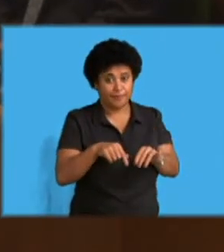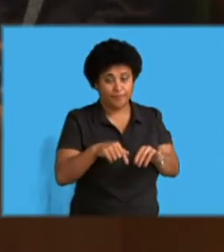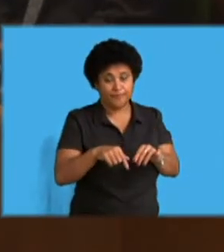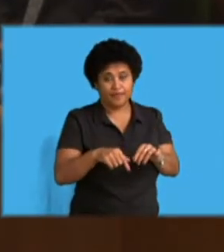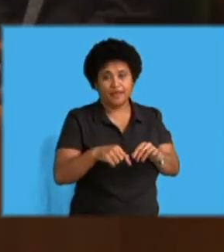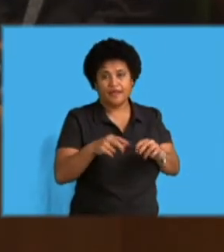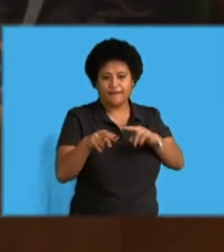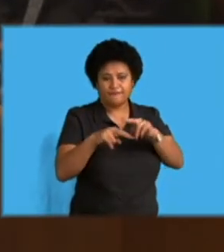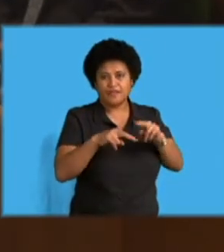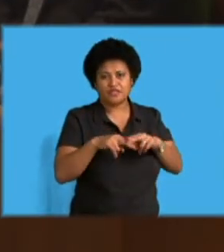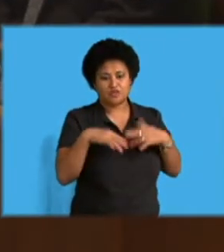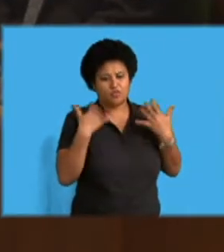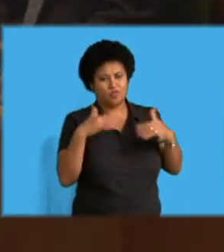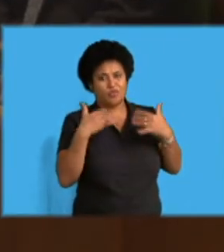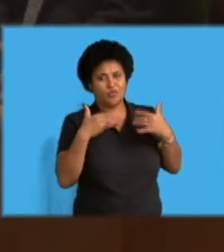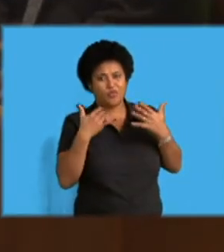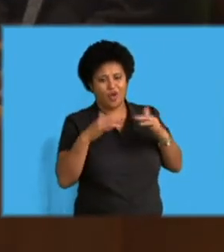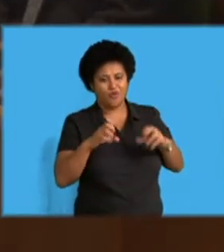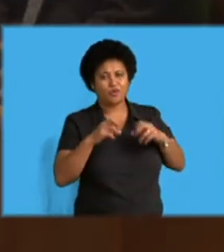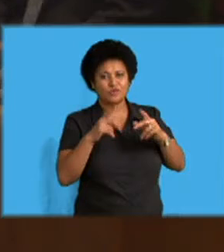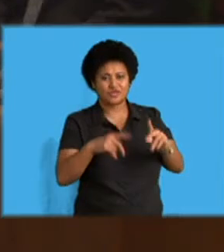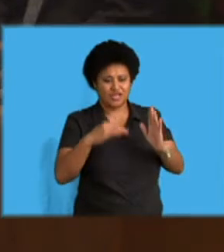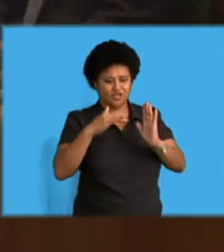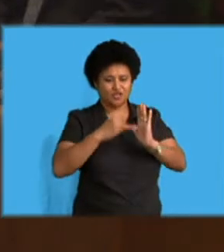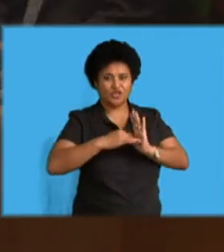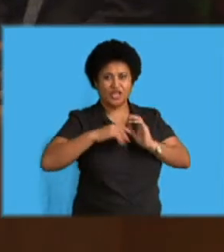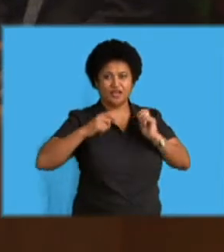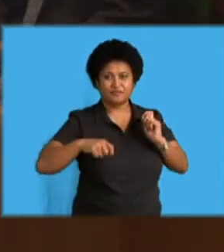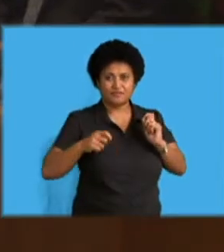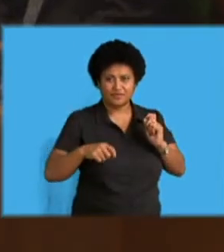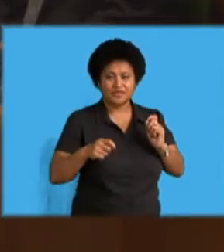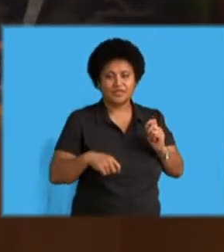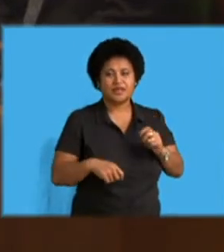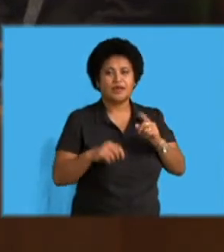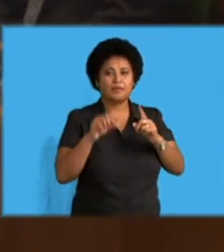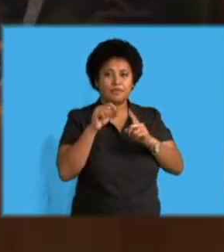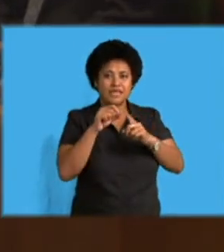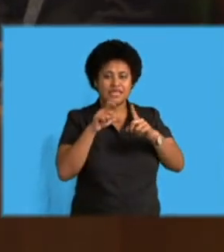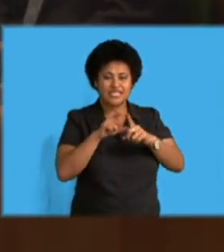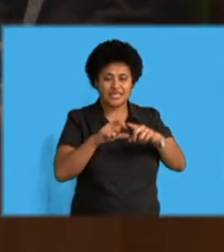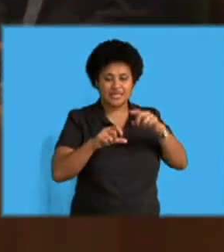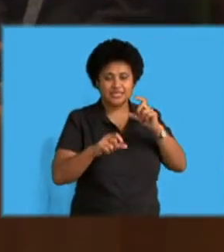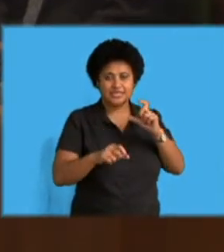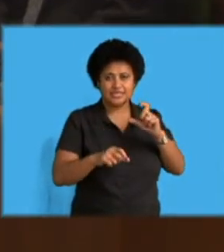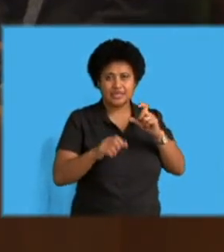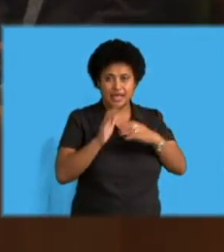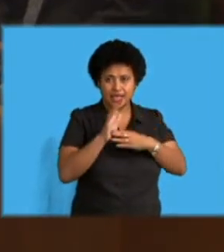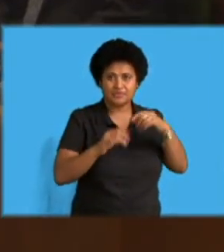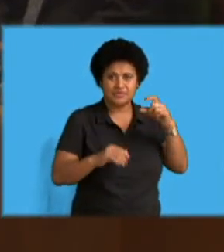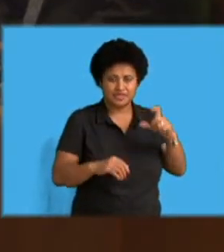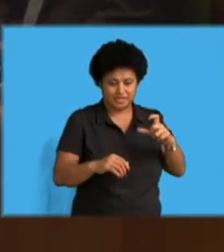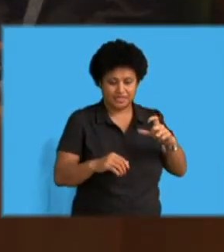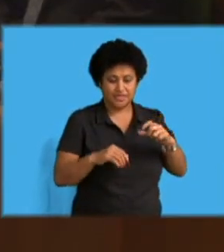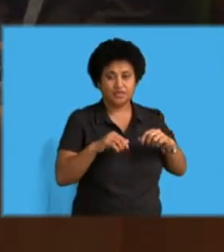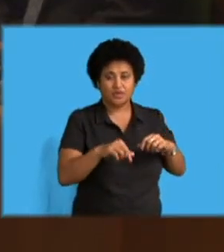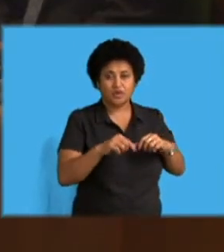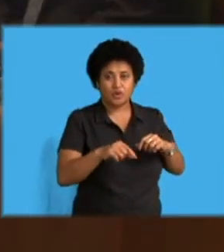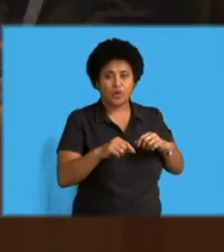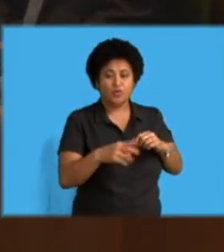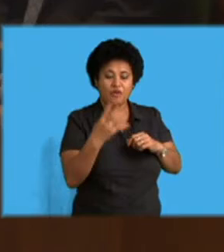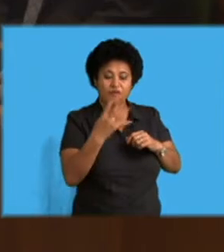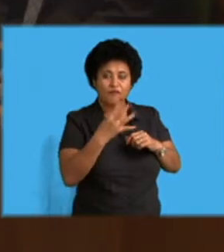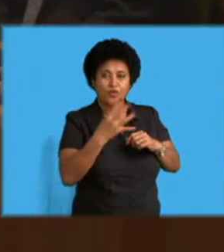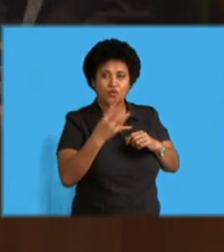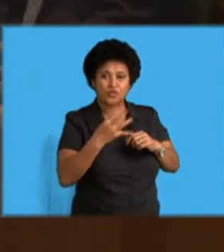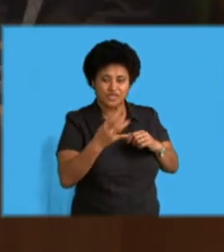the 27th Pacific Development Member Countries, or the PDMCs, meeting on behalf of the 14 PDMC